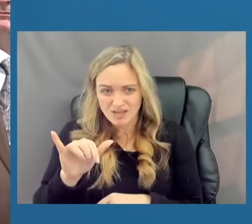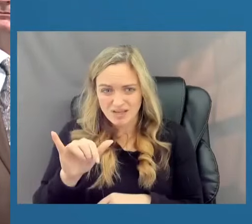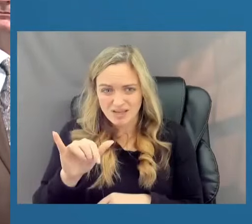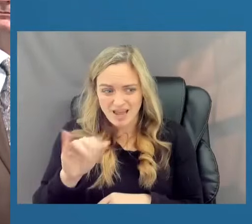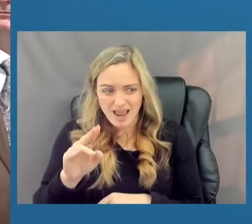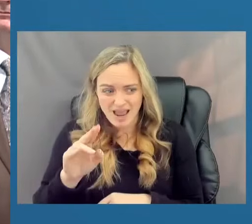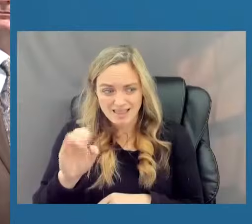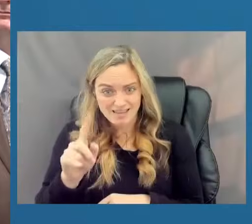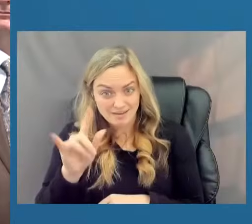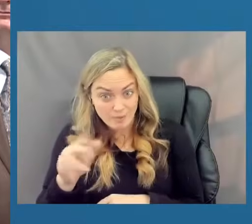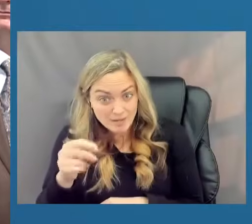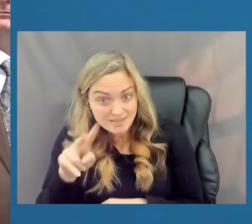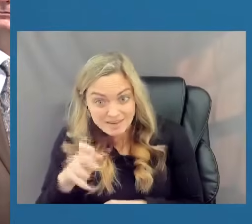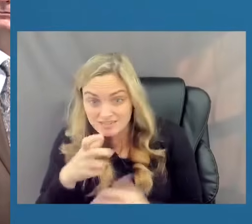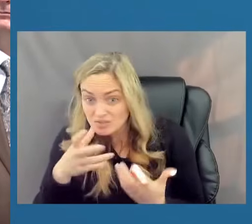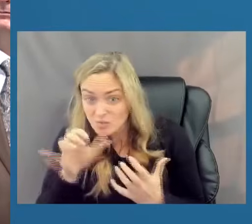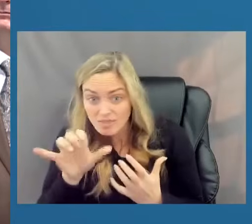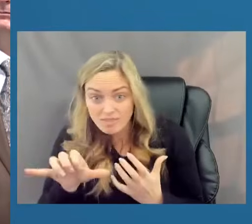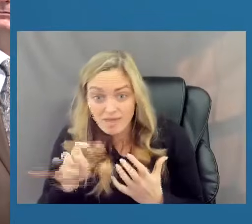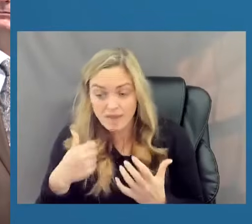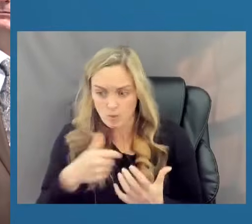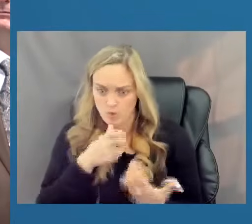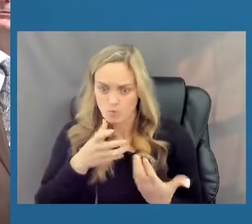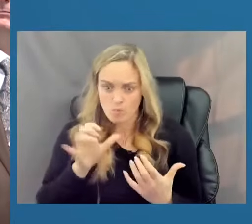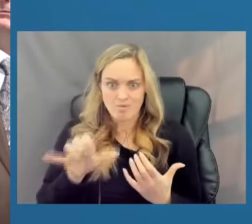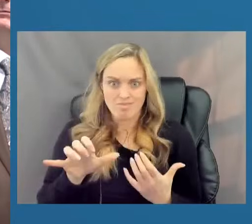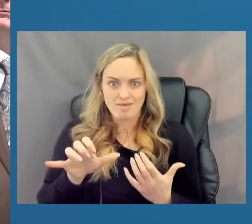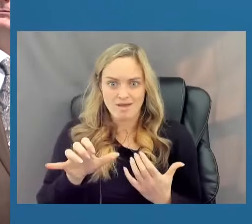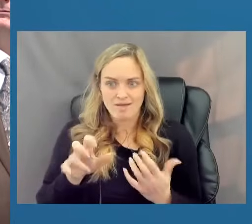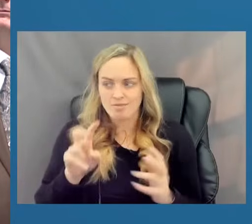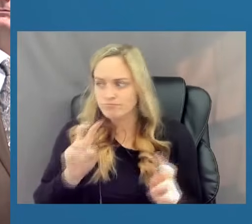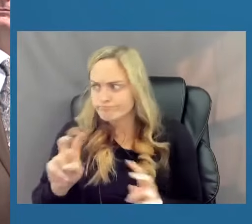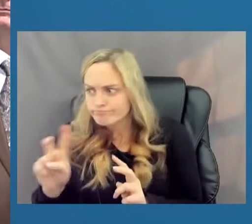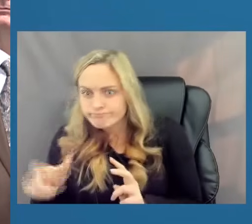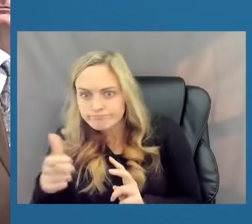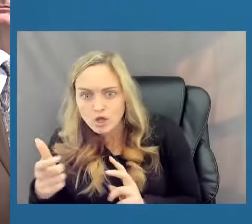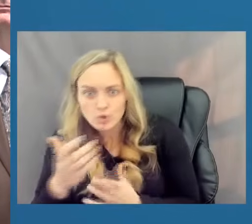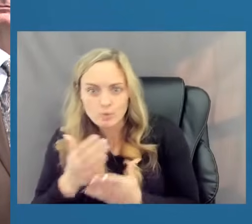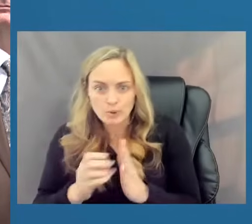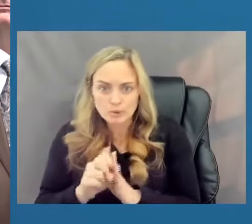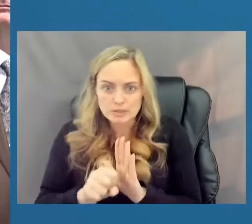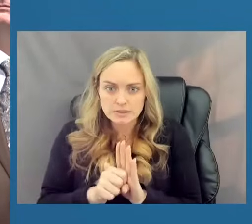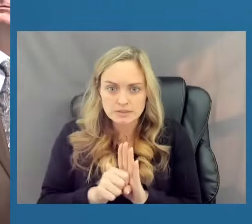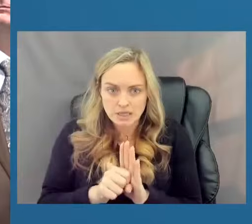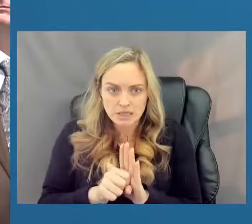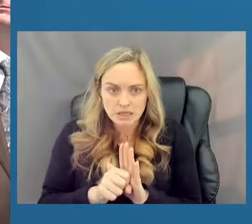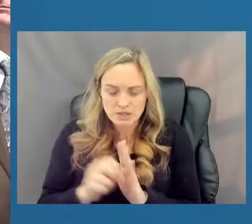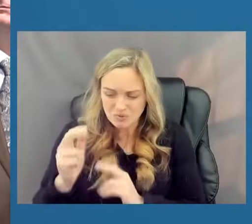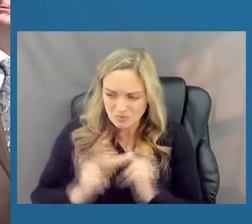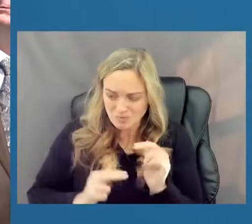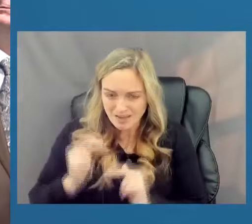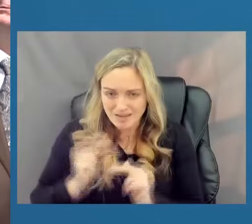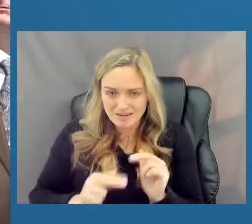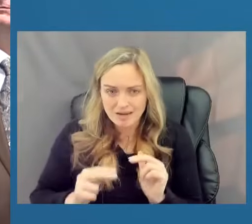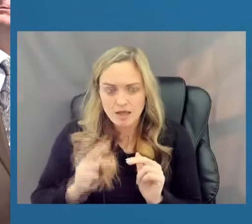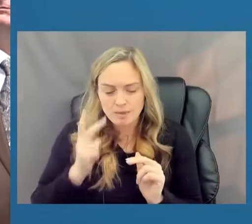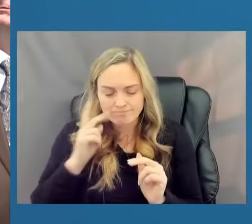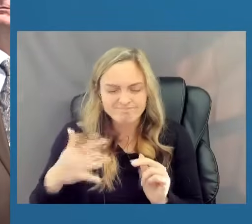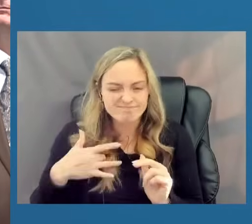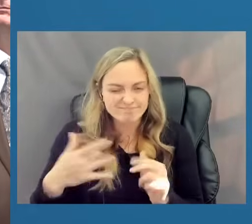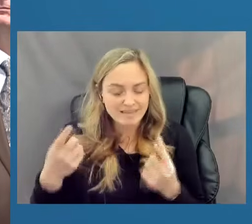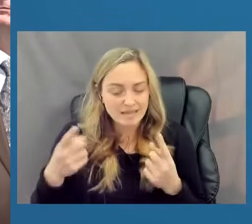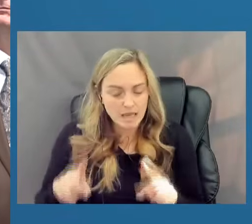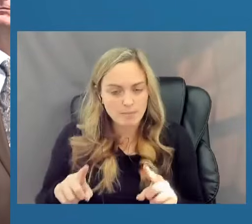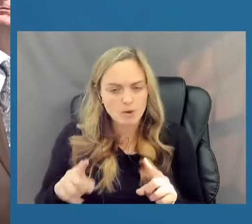that, and we don't want that, and they're looking at other facilities in other parts of our state to build. I'm watching the trends here. Why